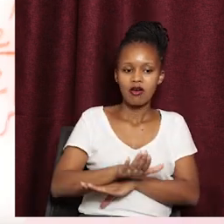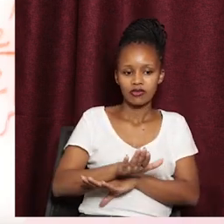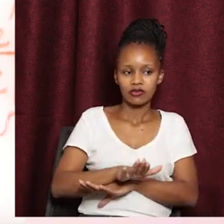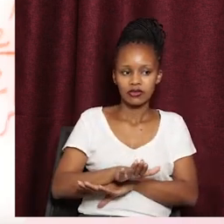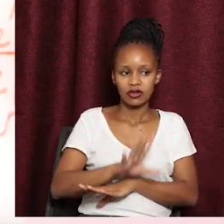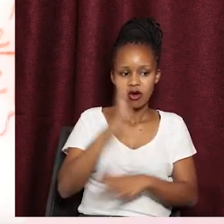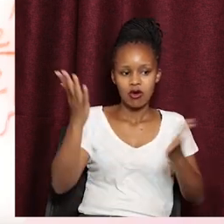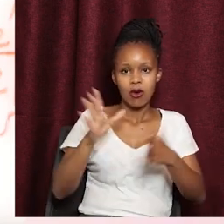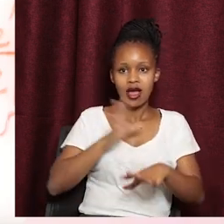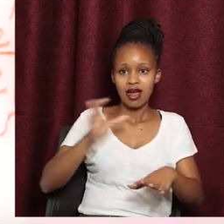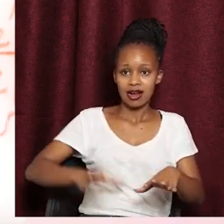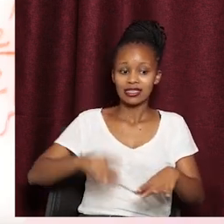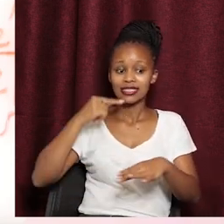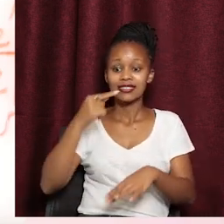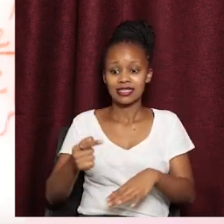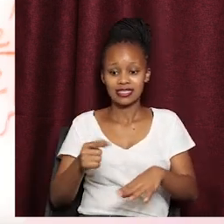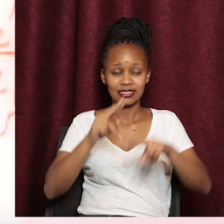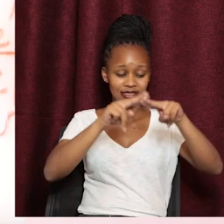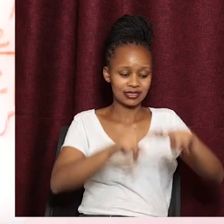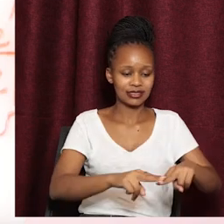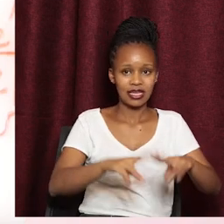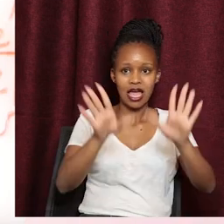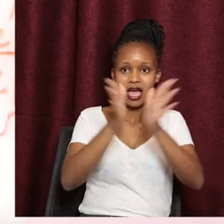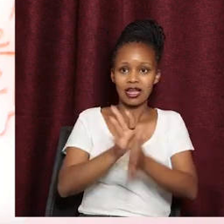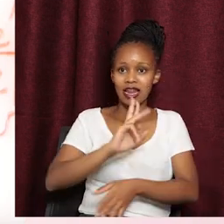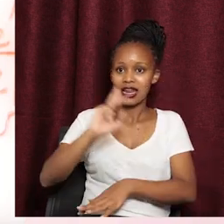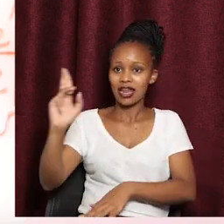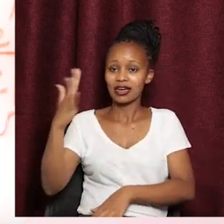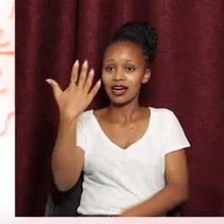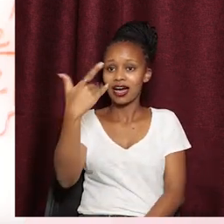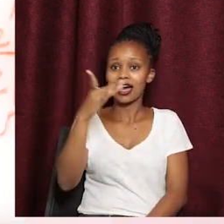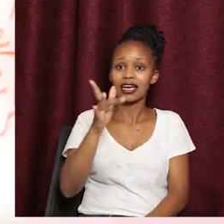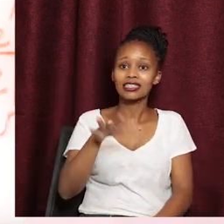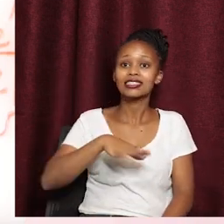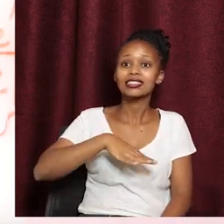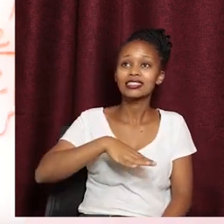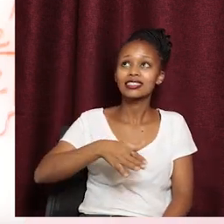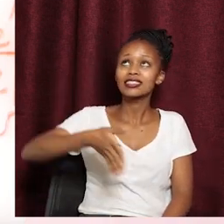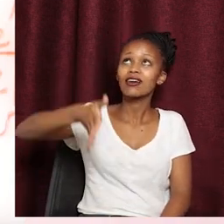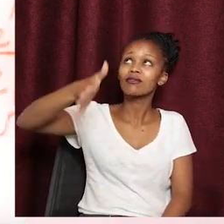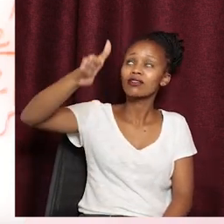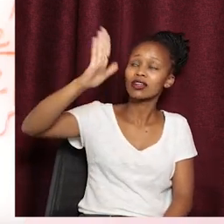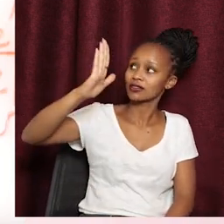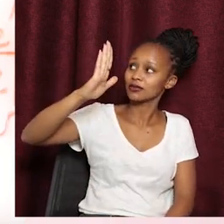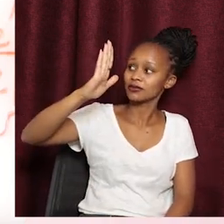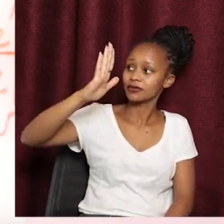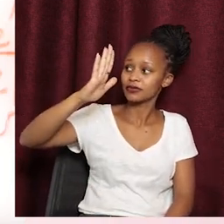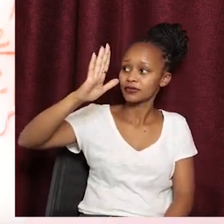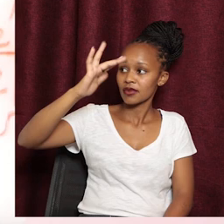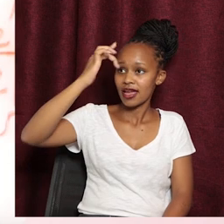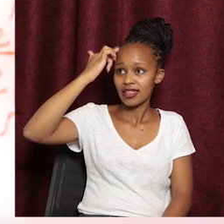is seated at the right hand of God. Think of what is